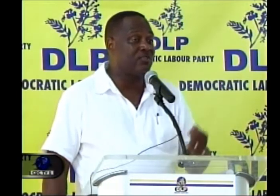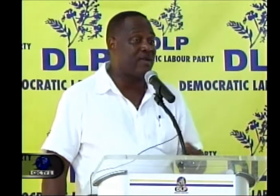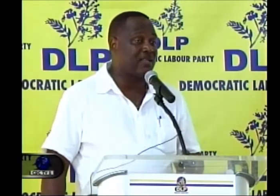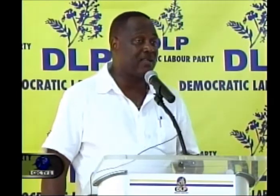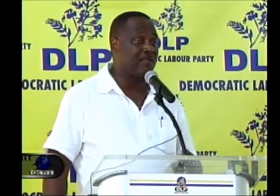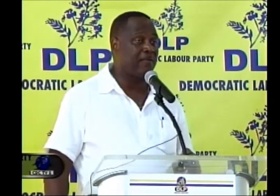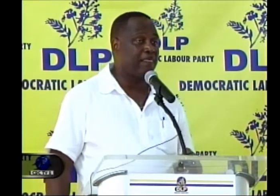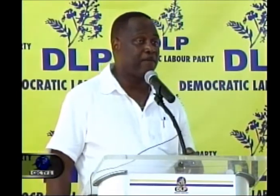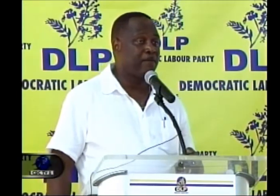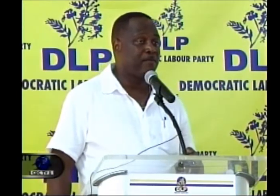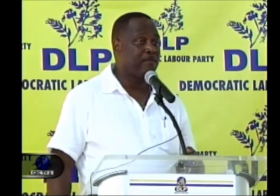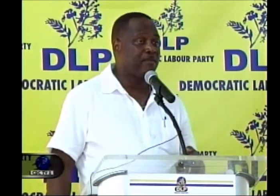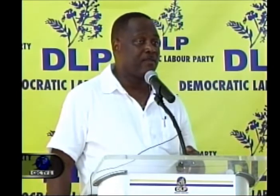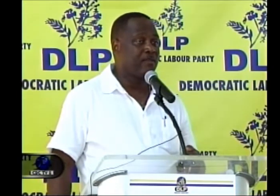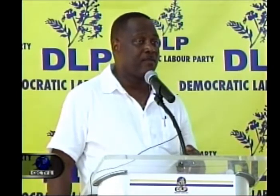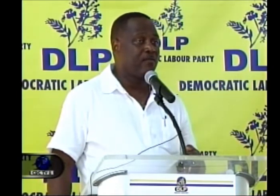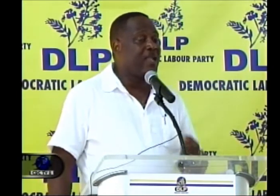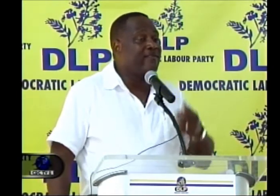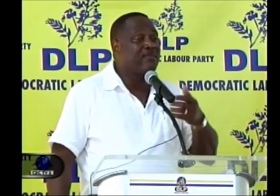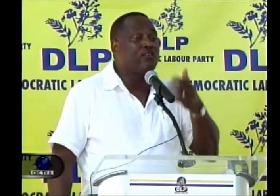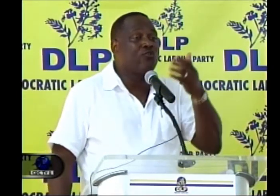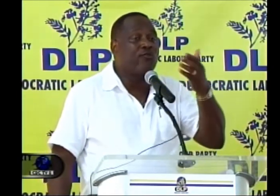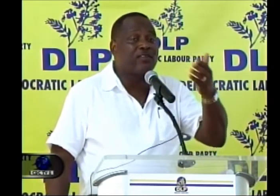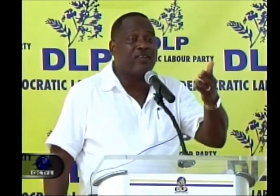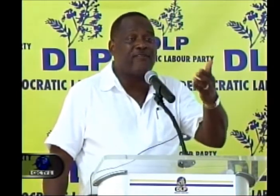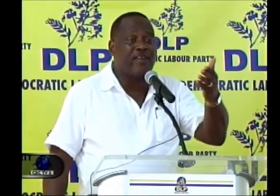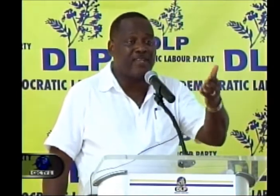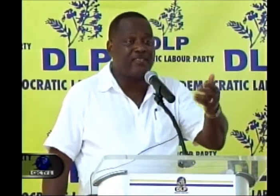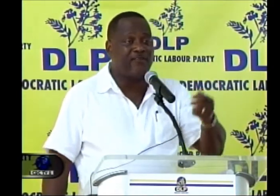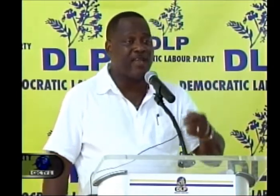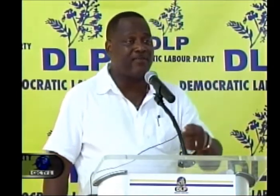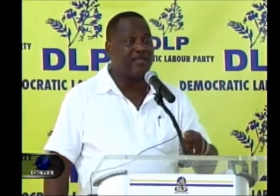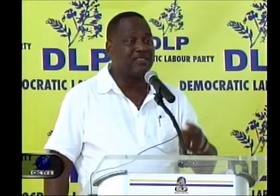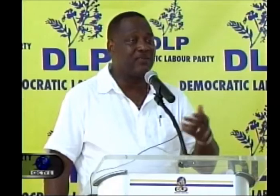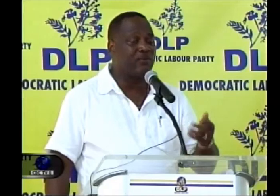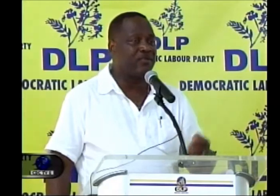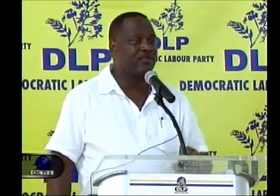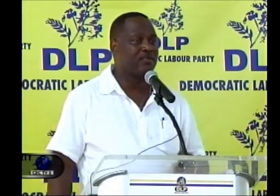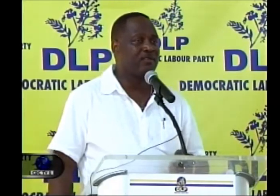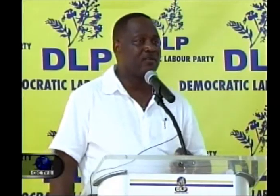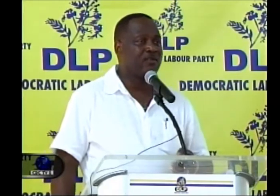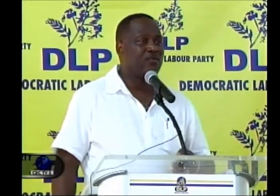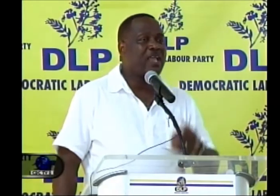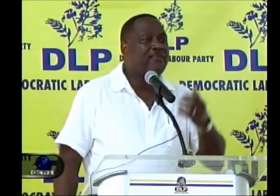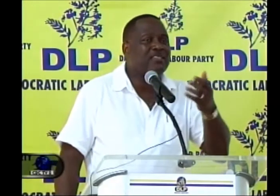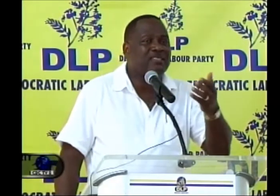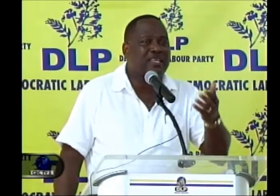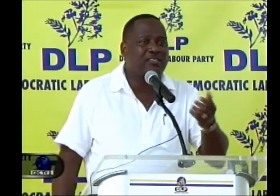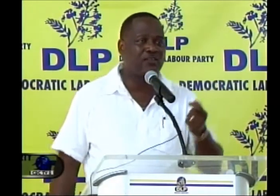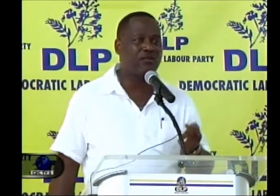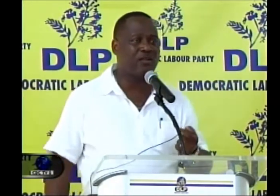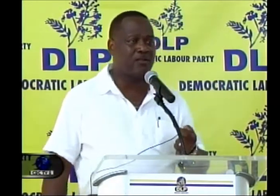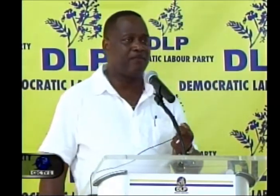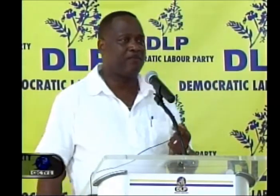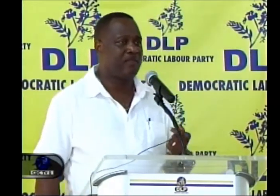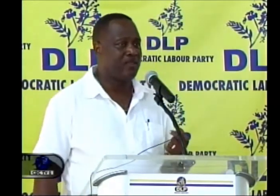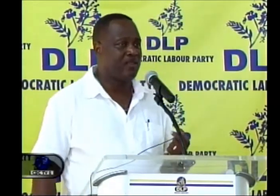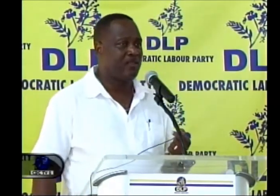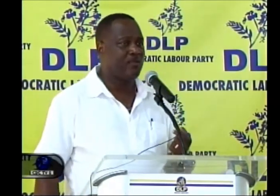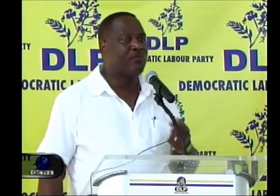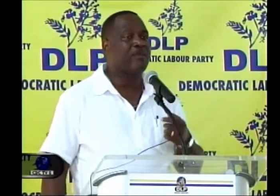change so dramatically. We have to be truthful to our friends and family and supporters. We have to say to you,